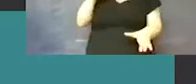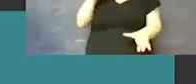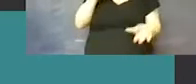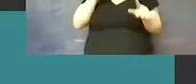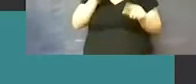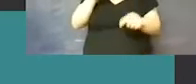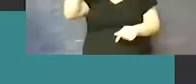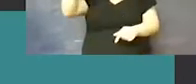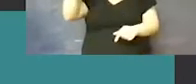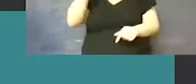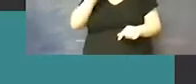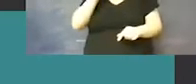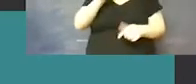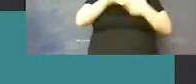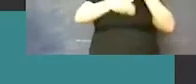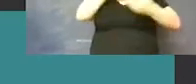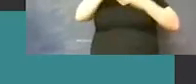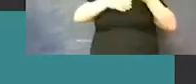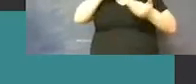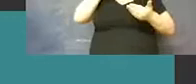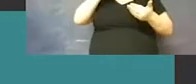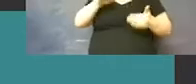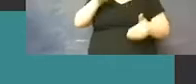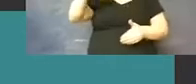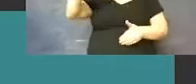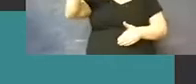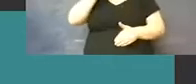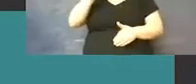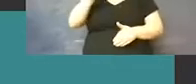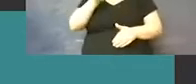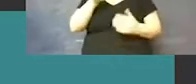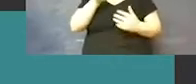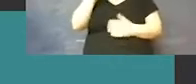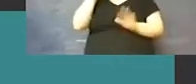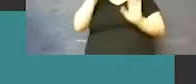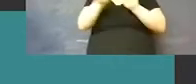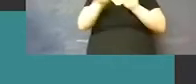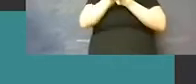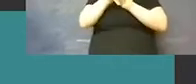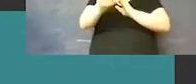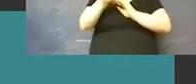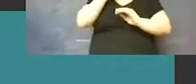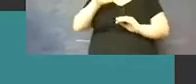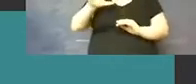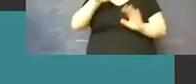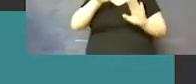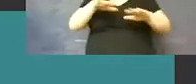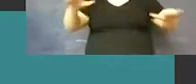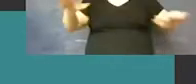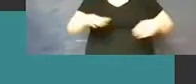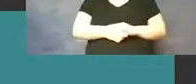where there would be a process for people who don't choose it for their child. If we could go to the next slide,